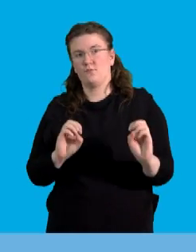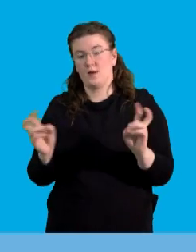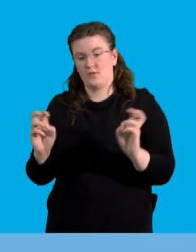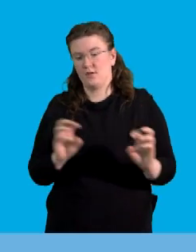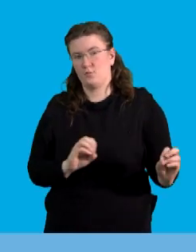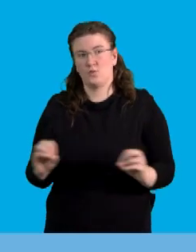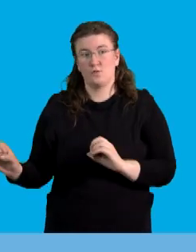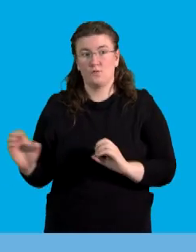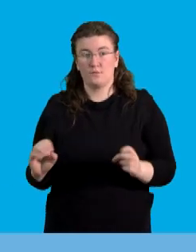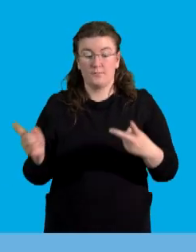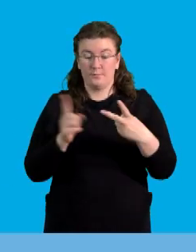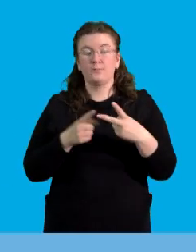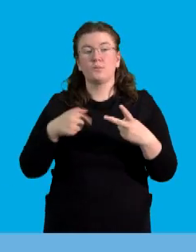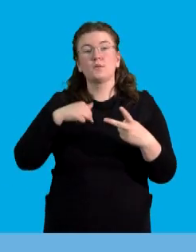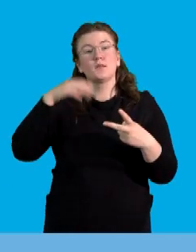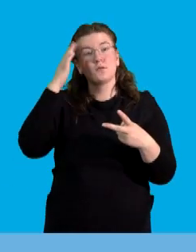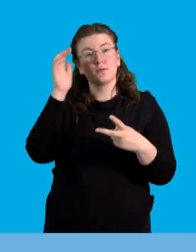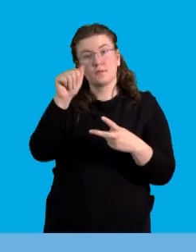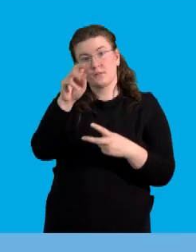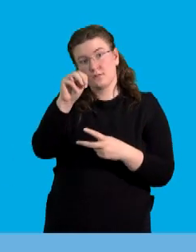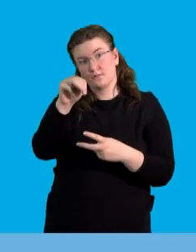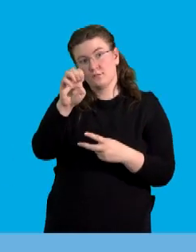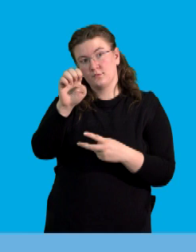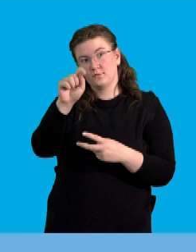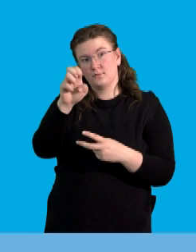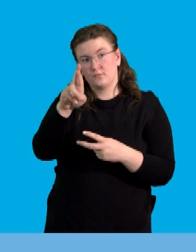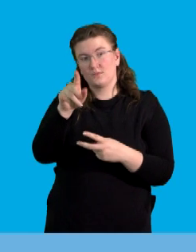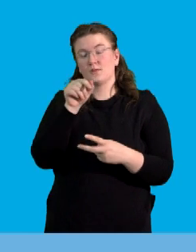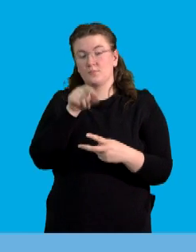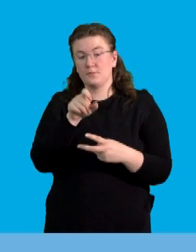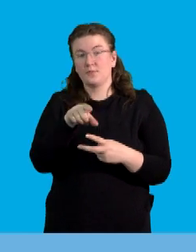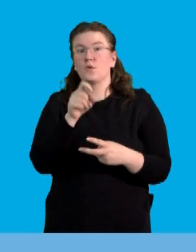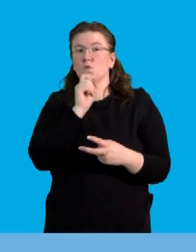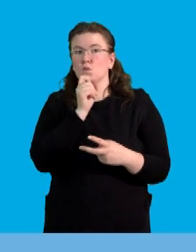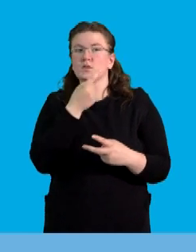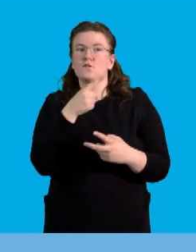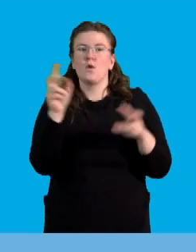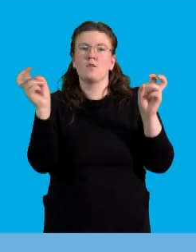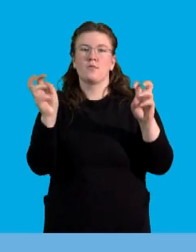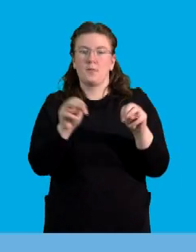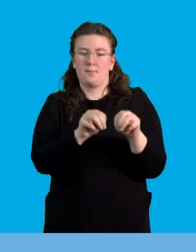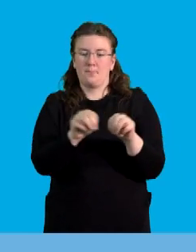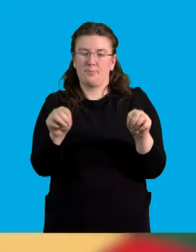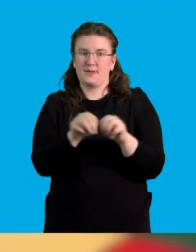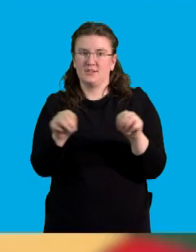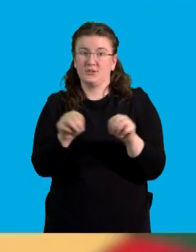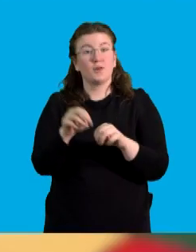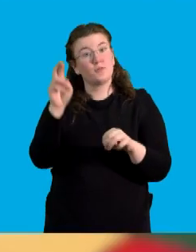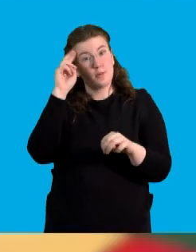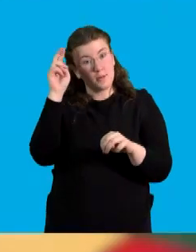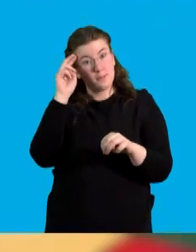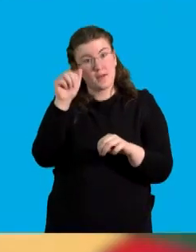ammeter is a measuring device used to measure the electric current in the circuit. Remember that this device, an ammeter, must always